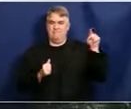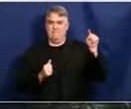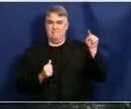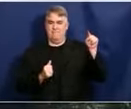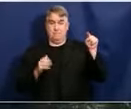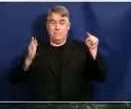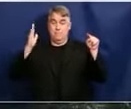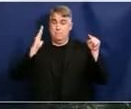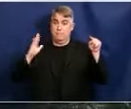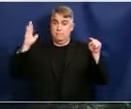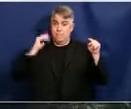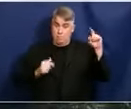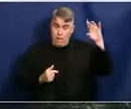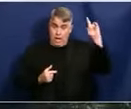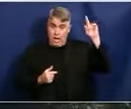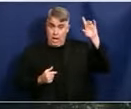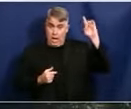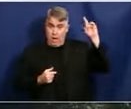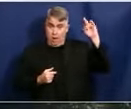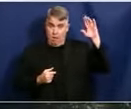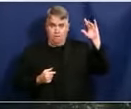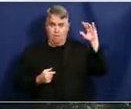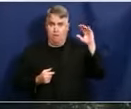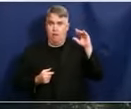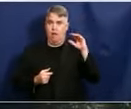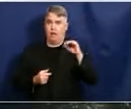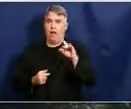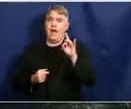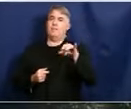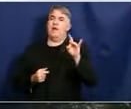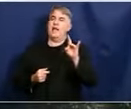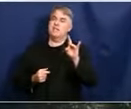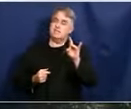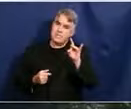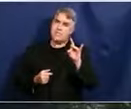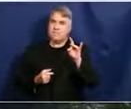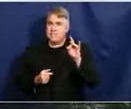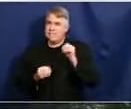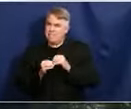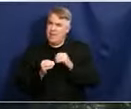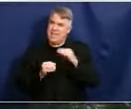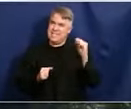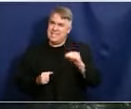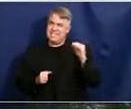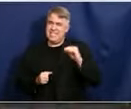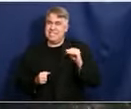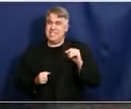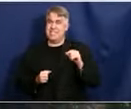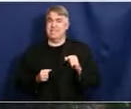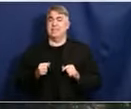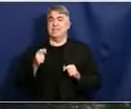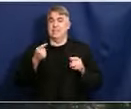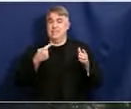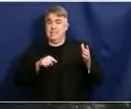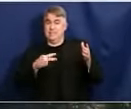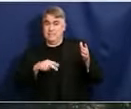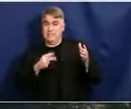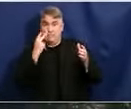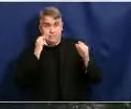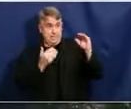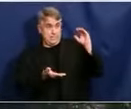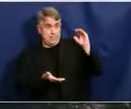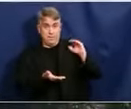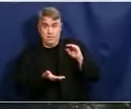since January. If we have another week next week, like we had this week, then we will be in a position to